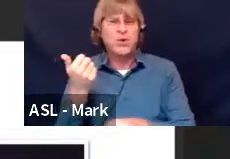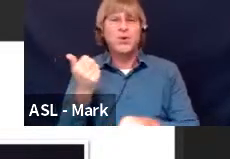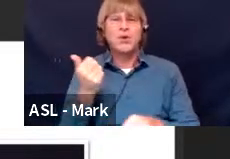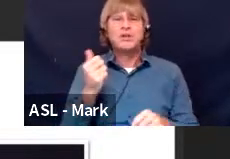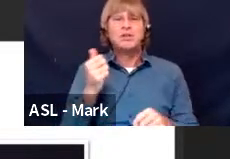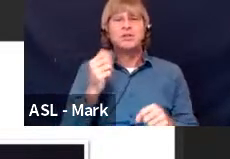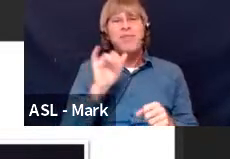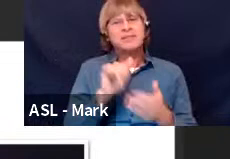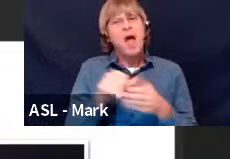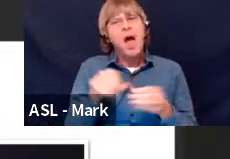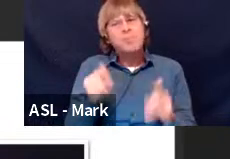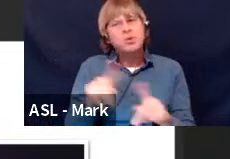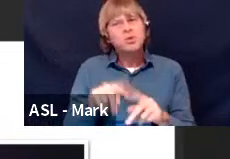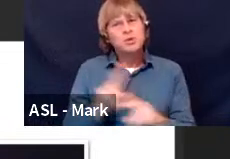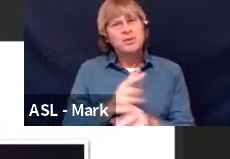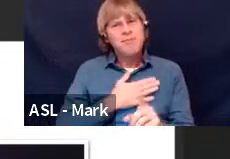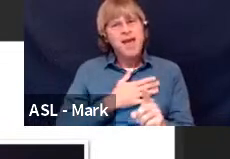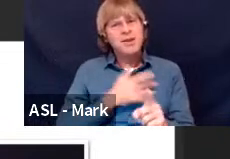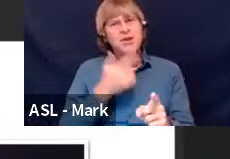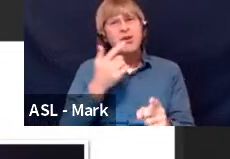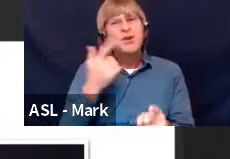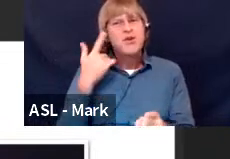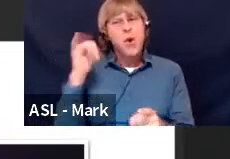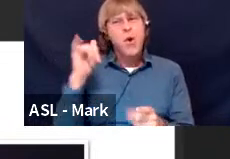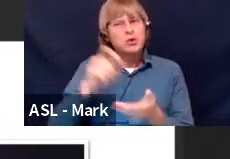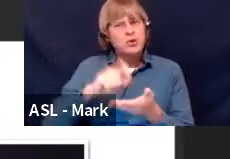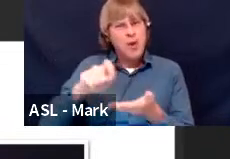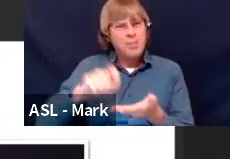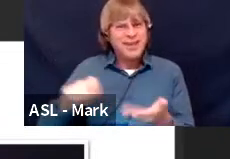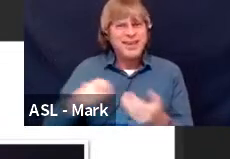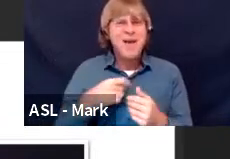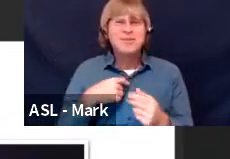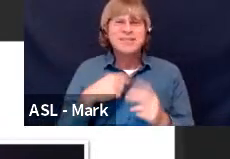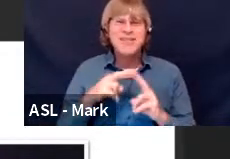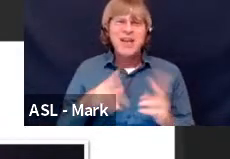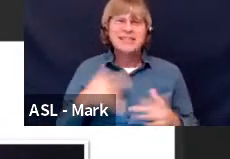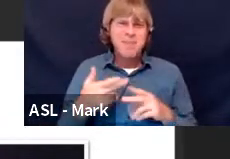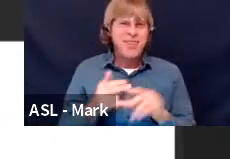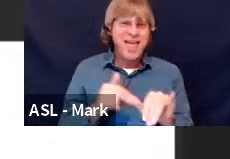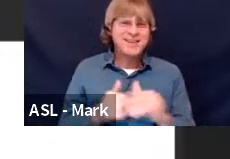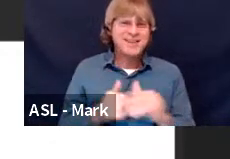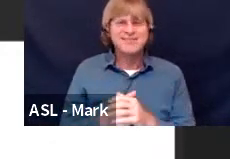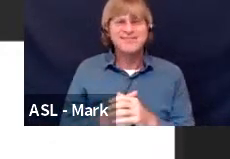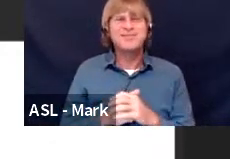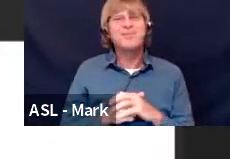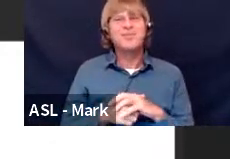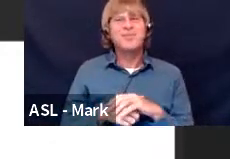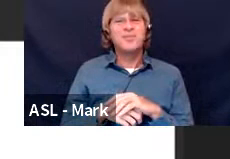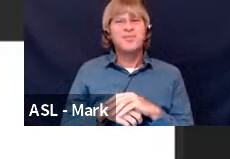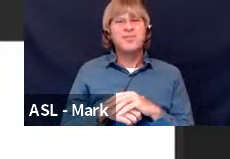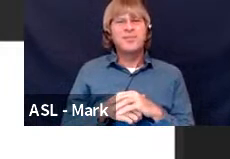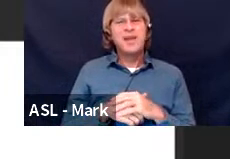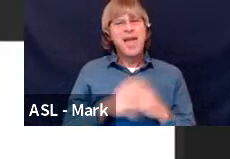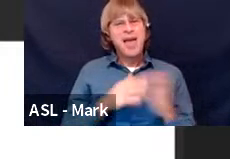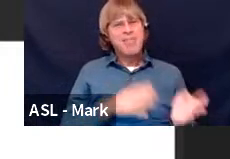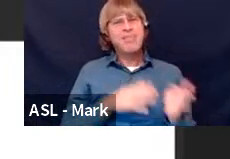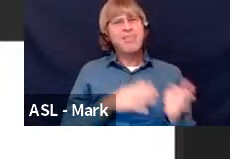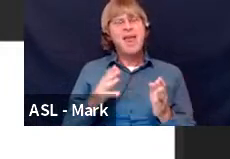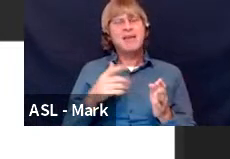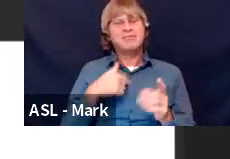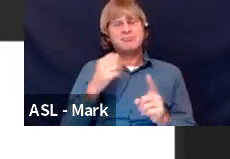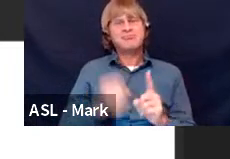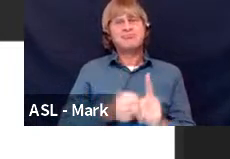And it's the opportunity to use my gold Sharpie. I was very excited about that. And then I